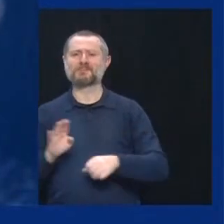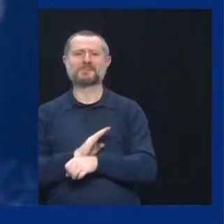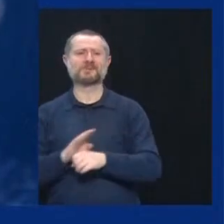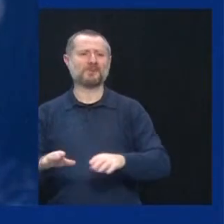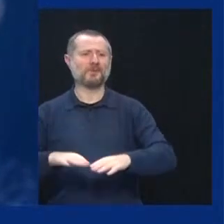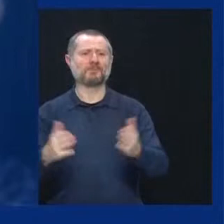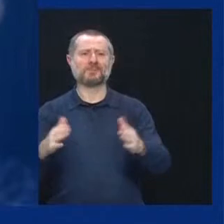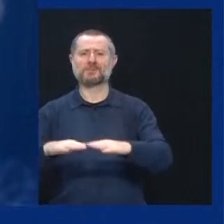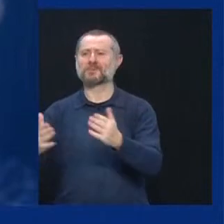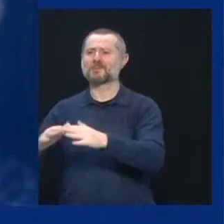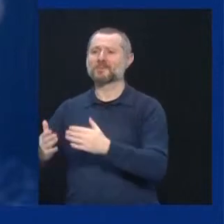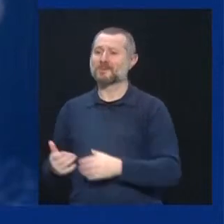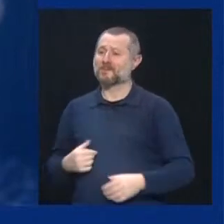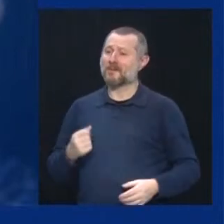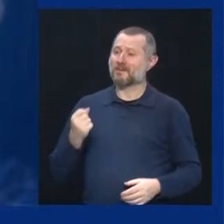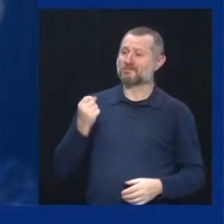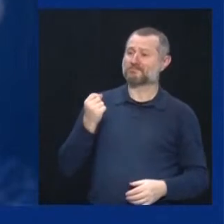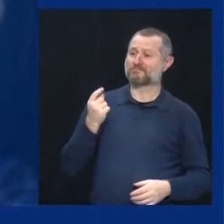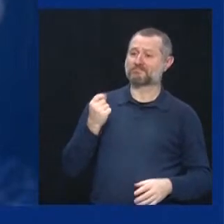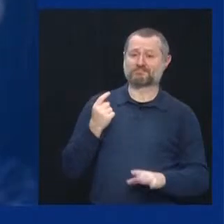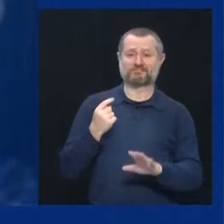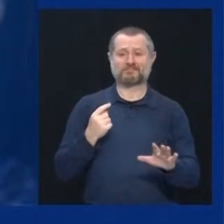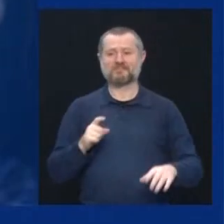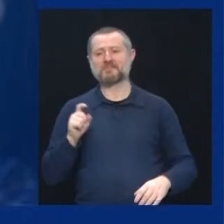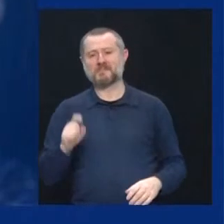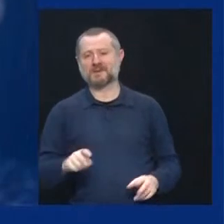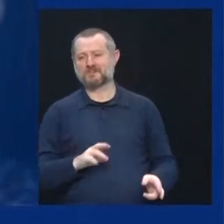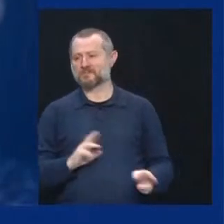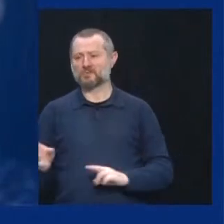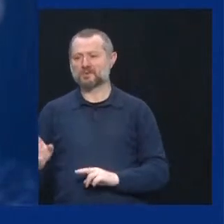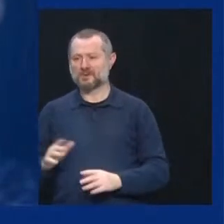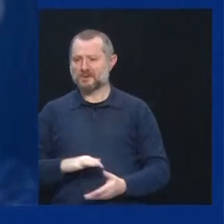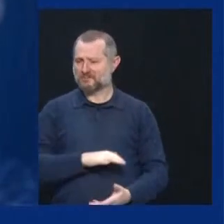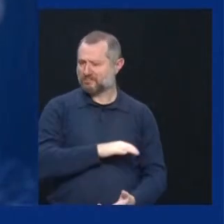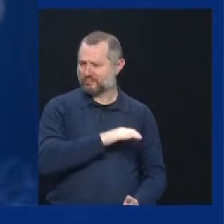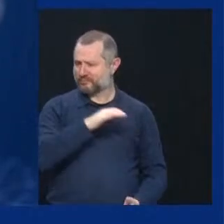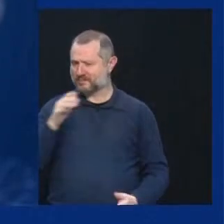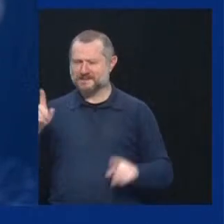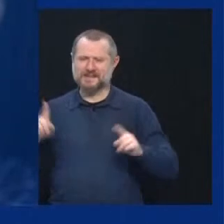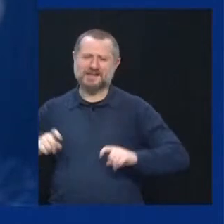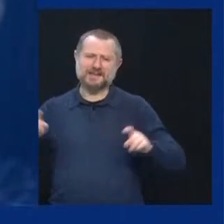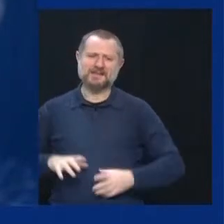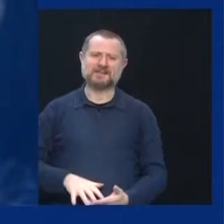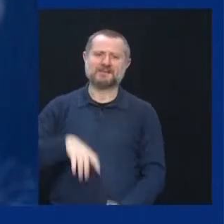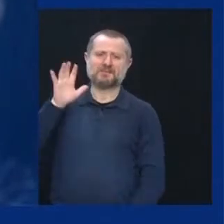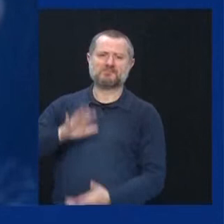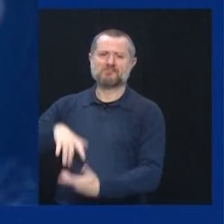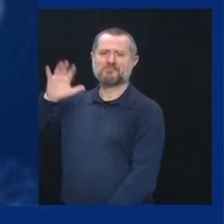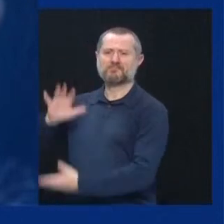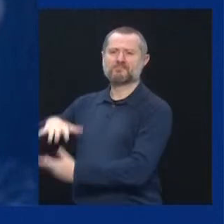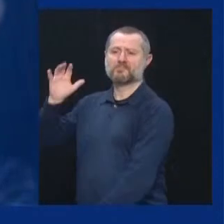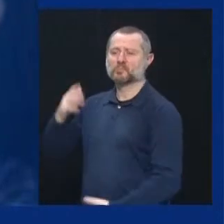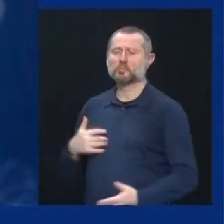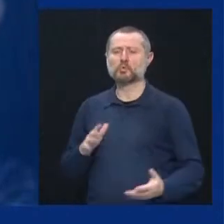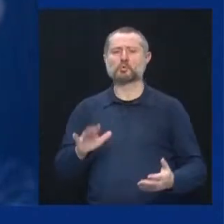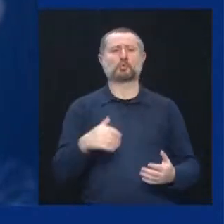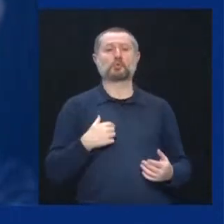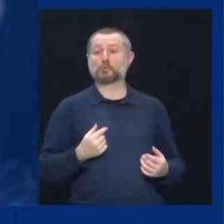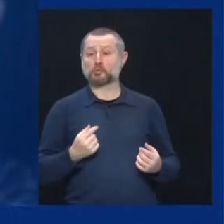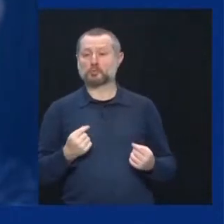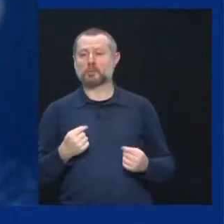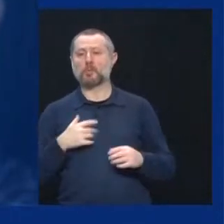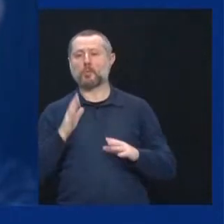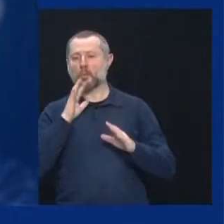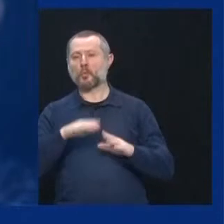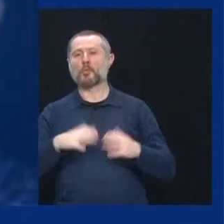you have to have the volume of testing. And we're opening rapid